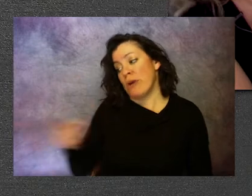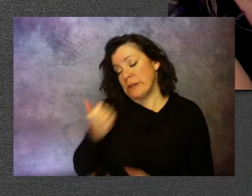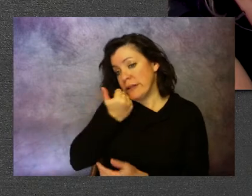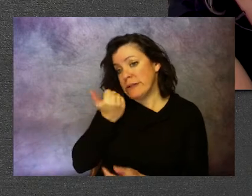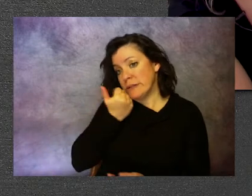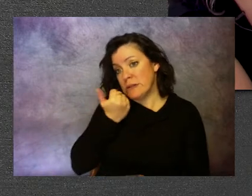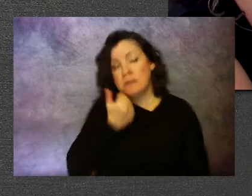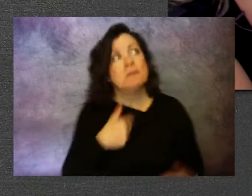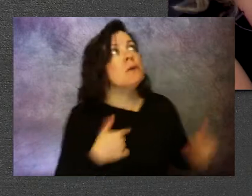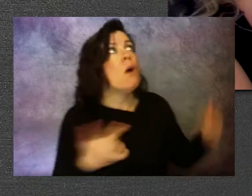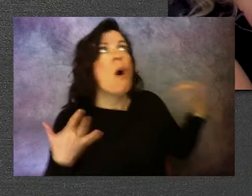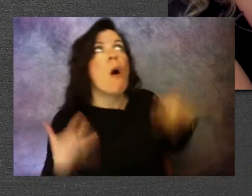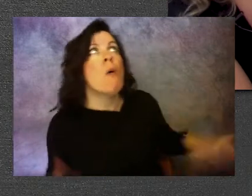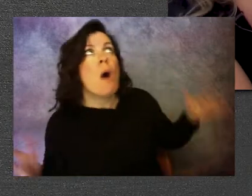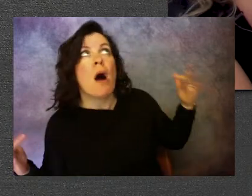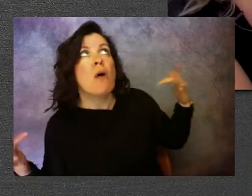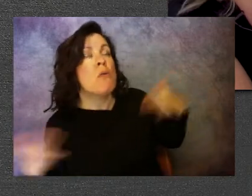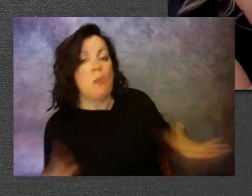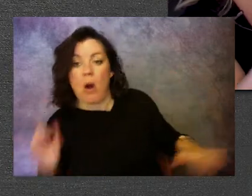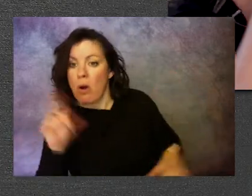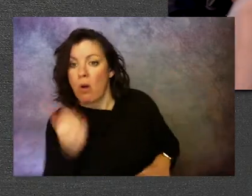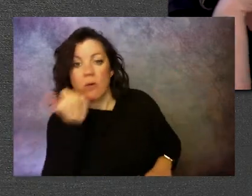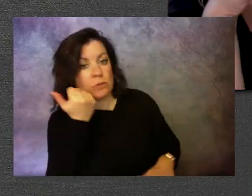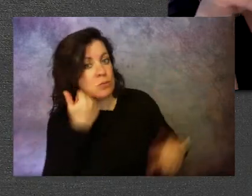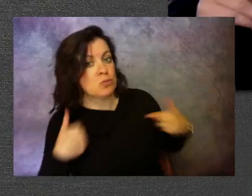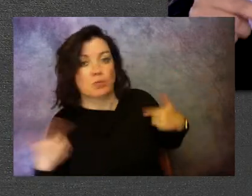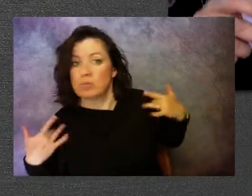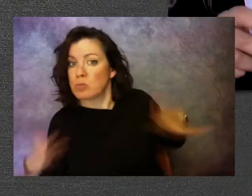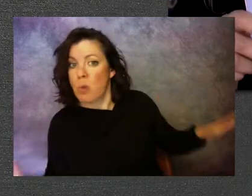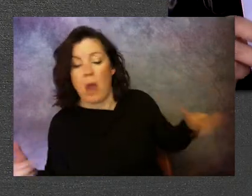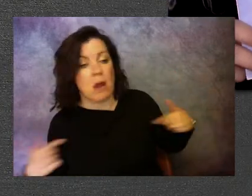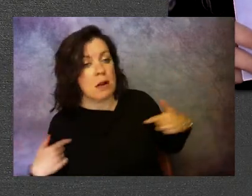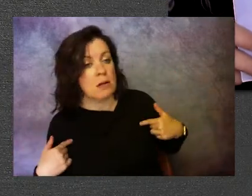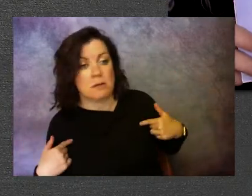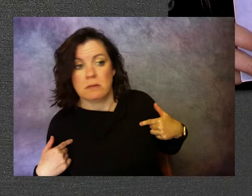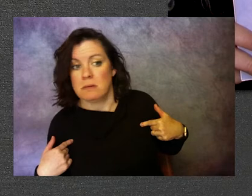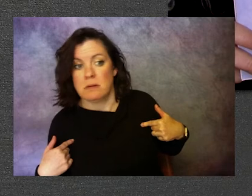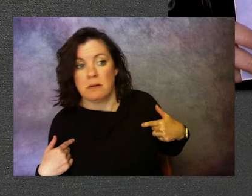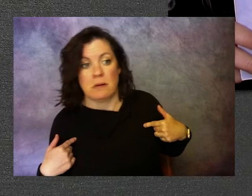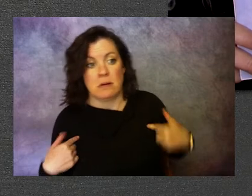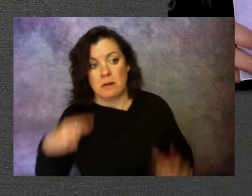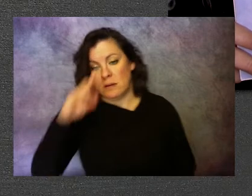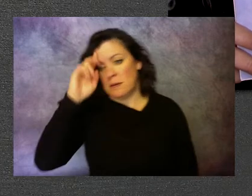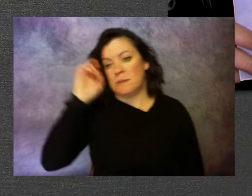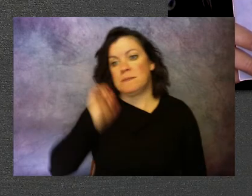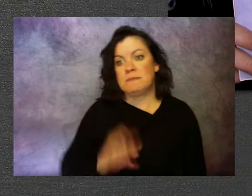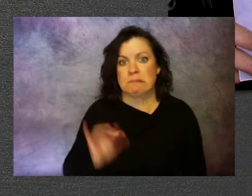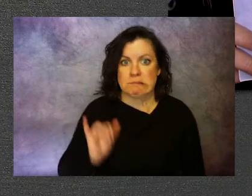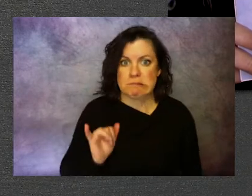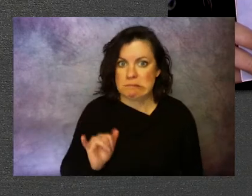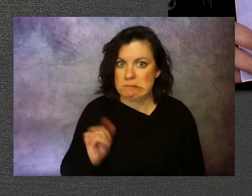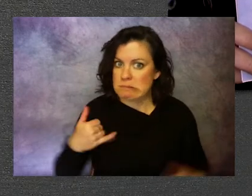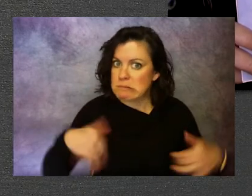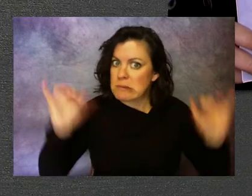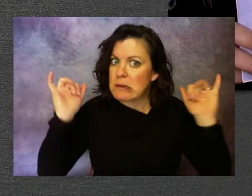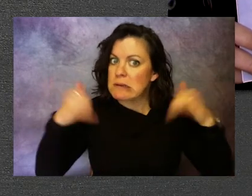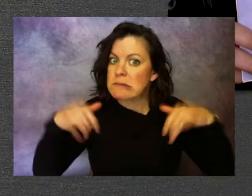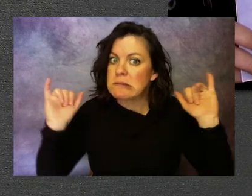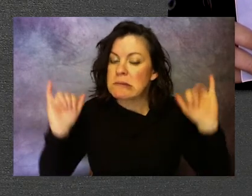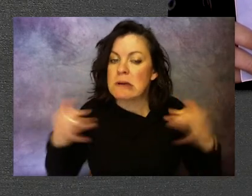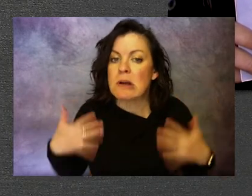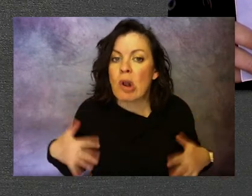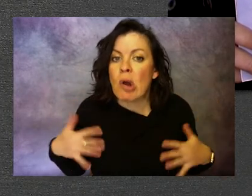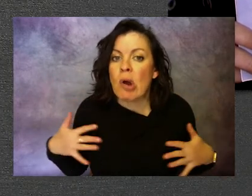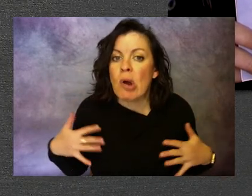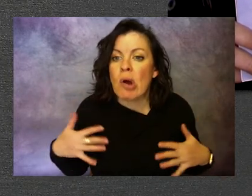said. "I don't want to go to the dentist," said Wilbur. Oh, he's still nervous.